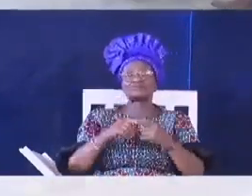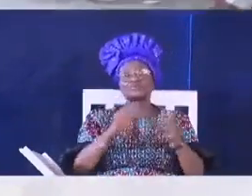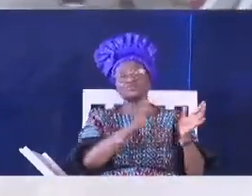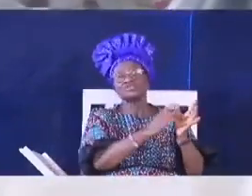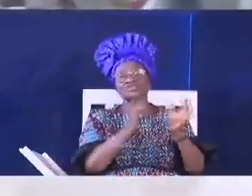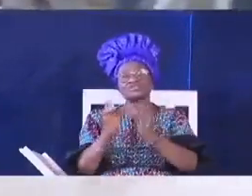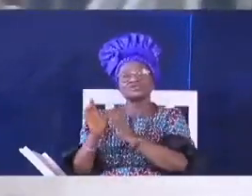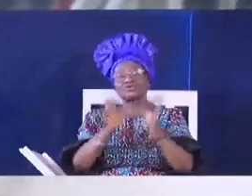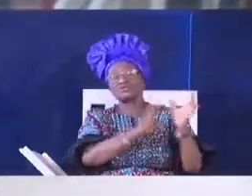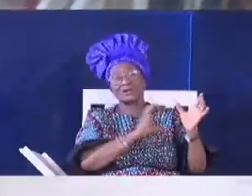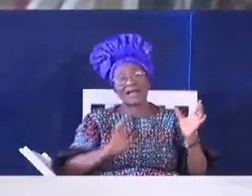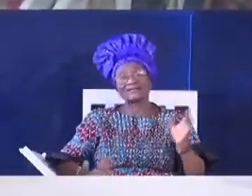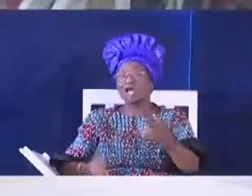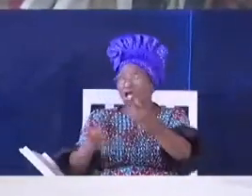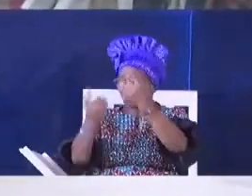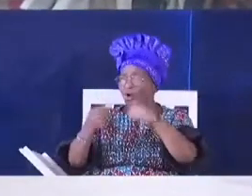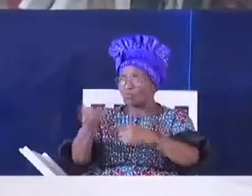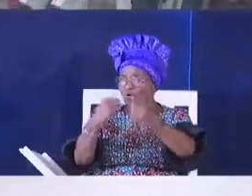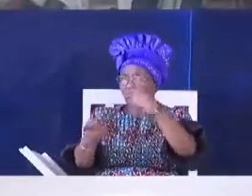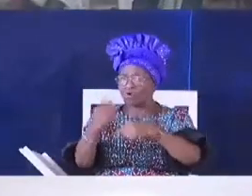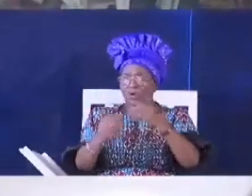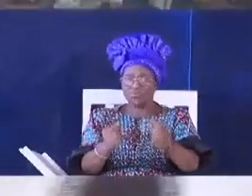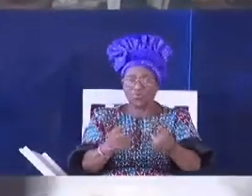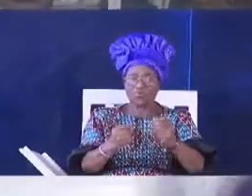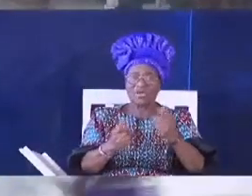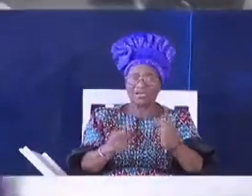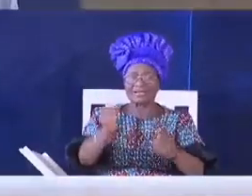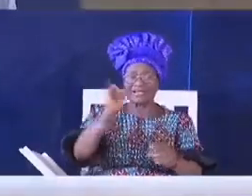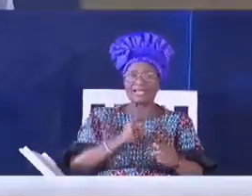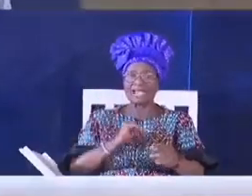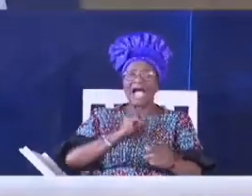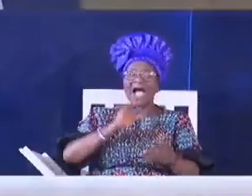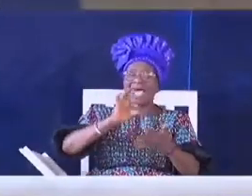for. Come quickly. I'm counting.